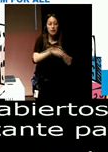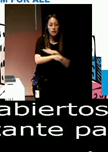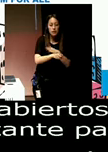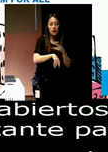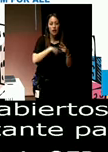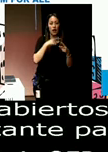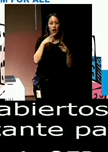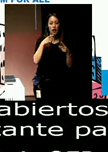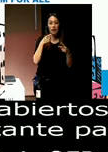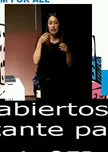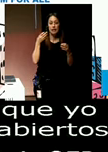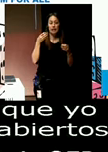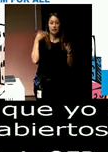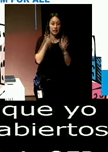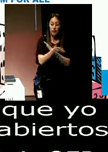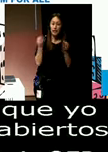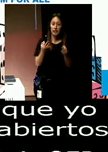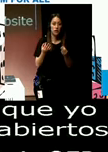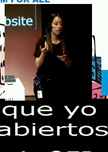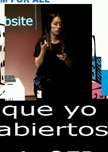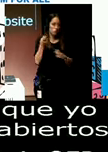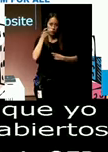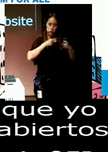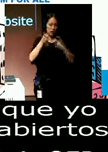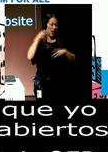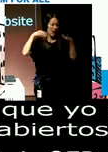website about accessibility,